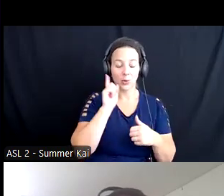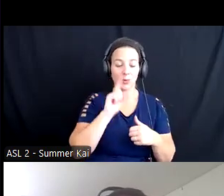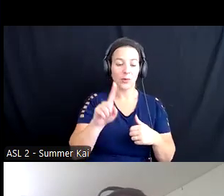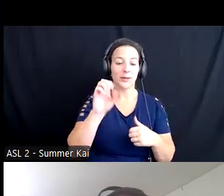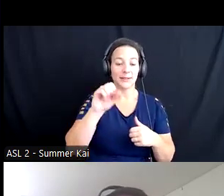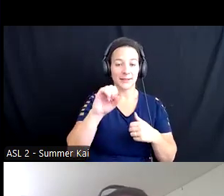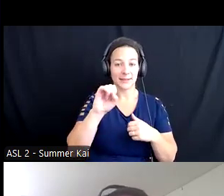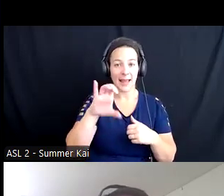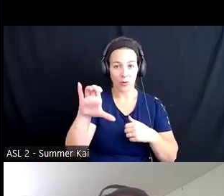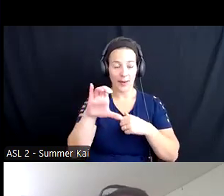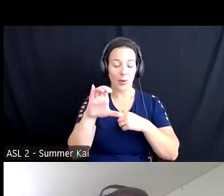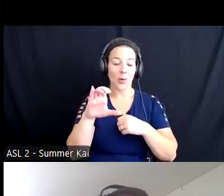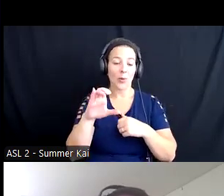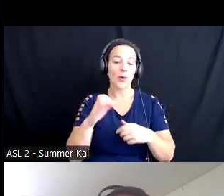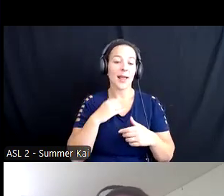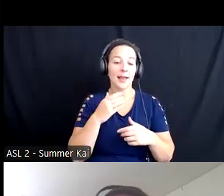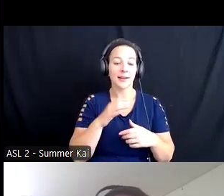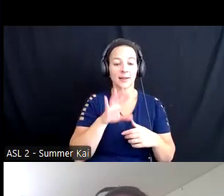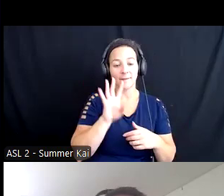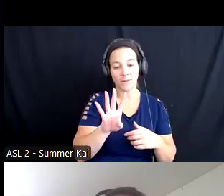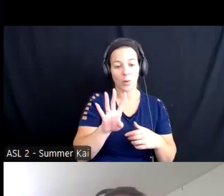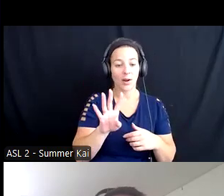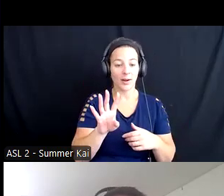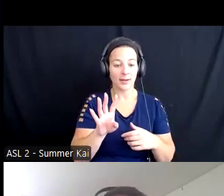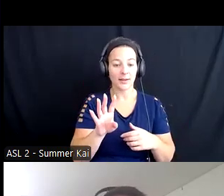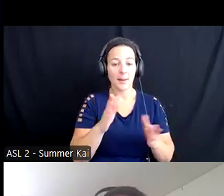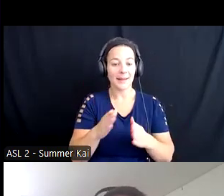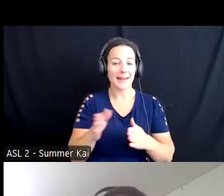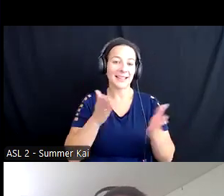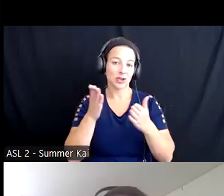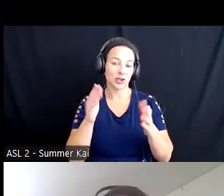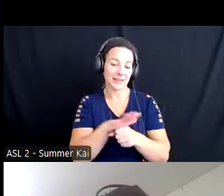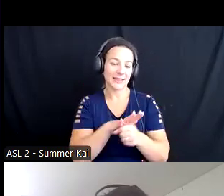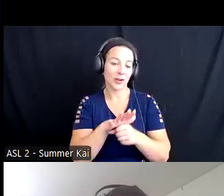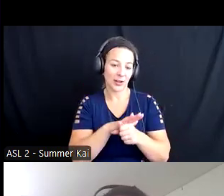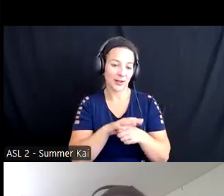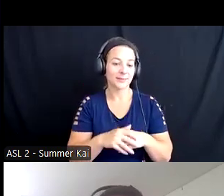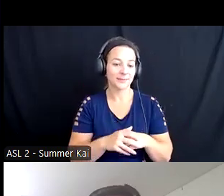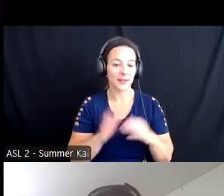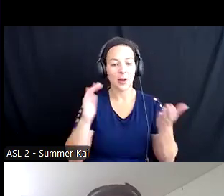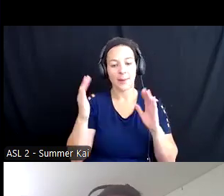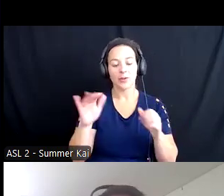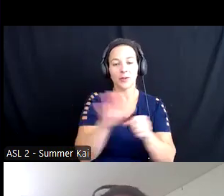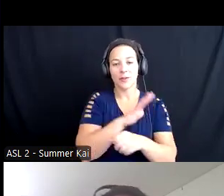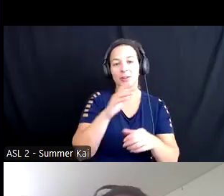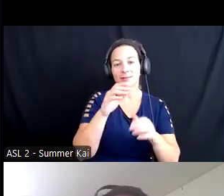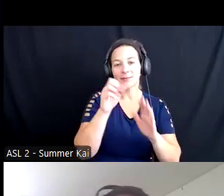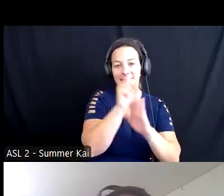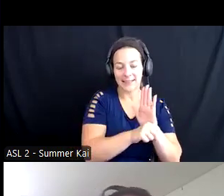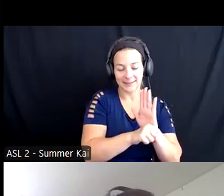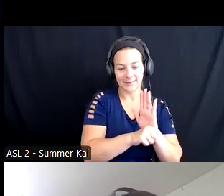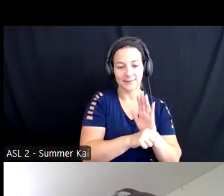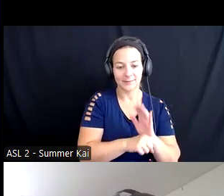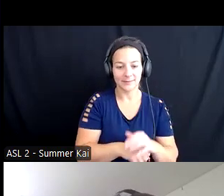case, it is showing the planning service area number 4 compared to the statewide value. In this case, they happen to have the same